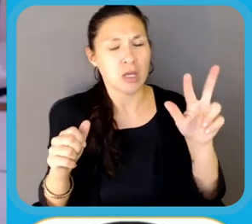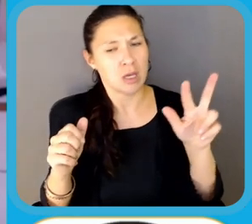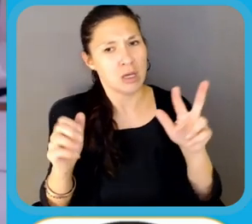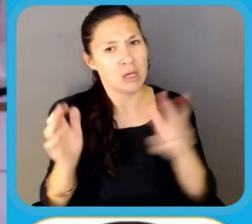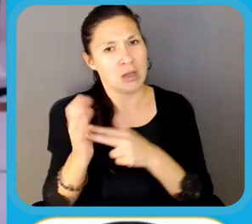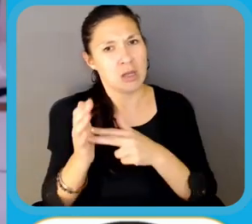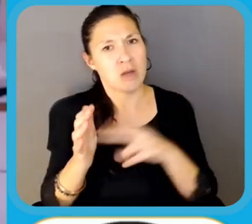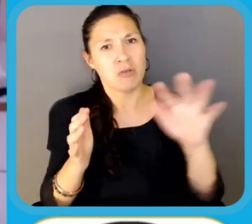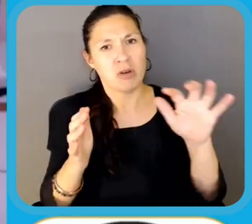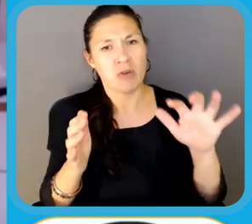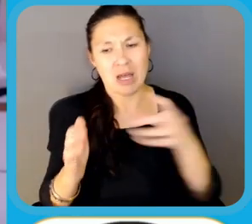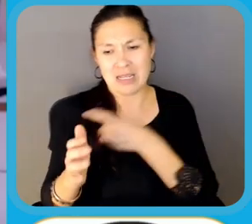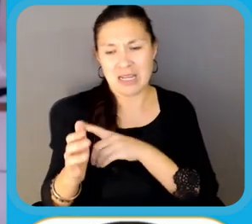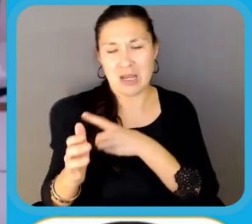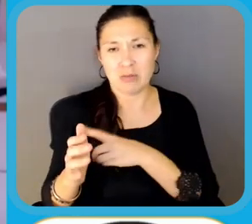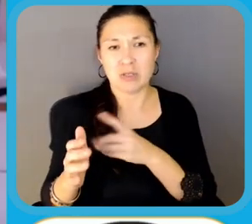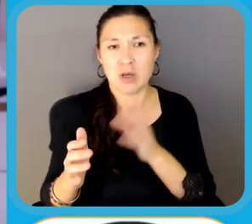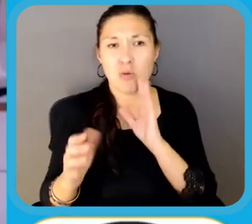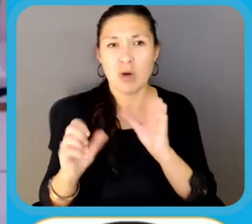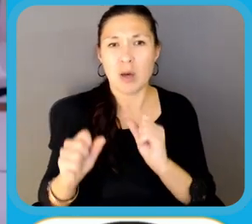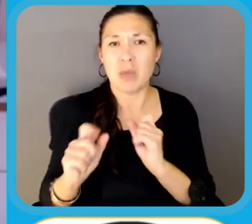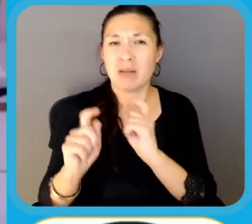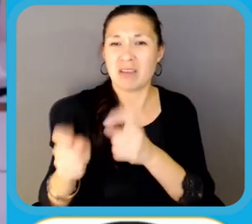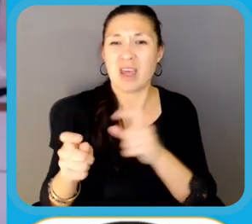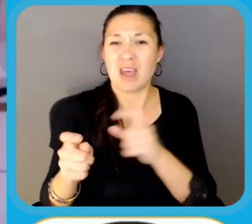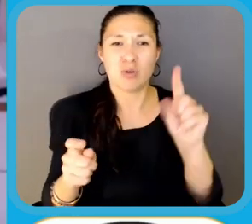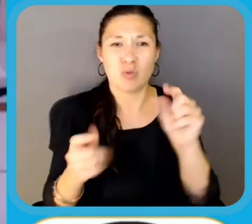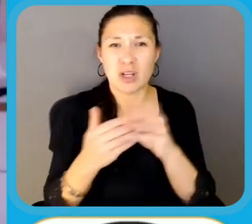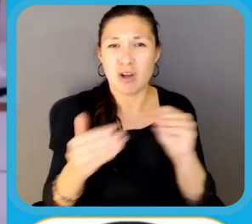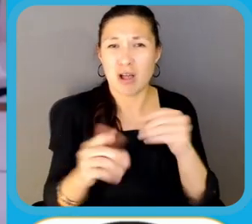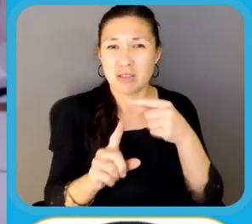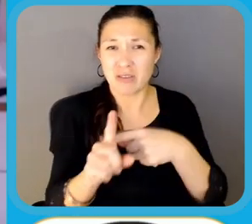Dem 2022 monthly, the party would raise